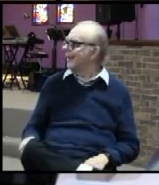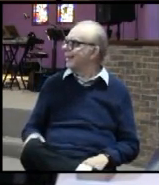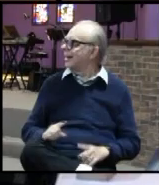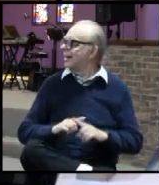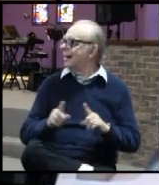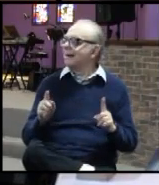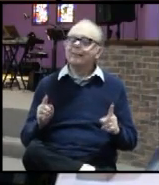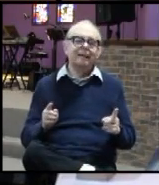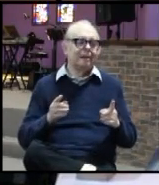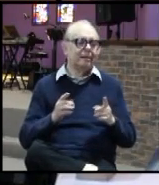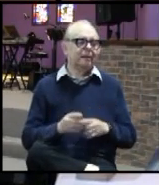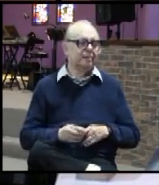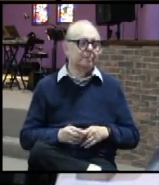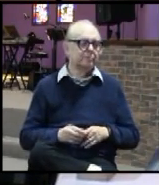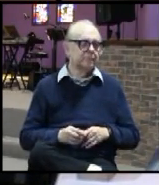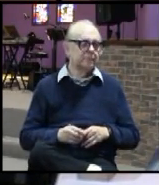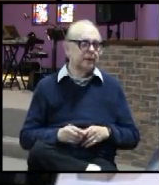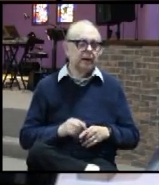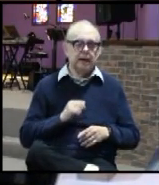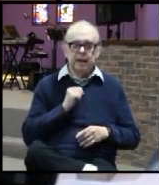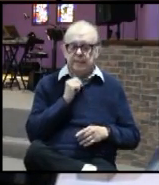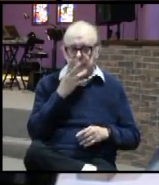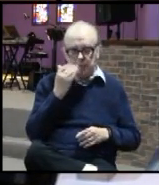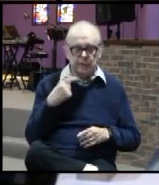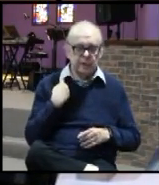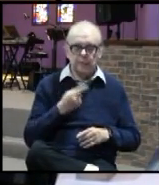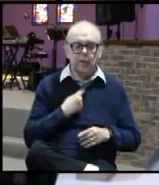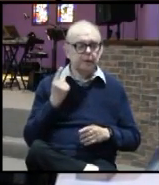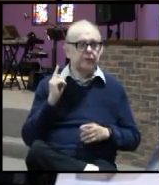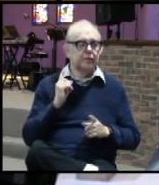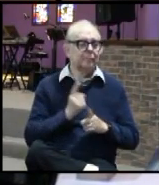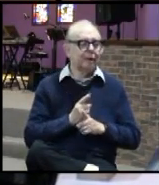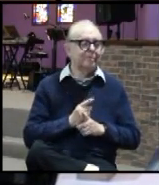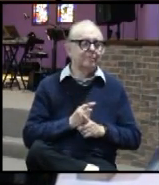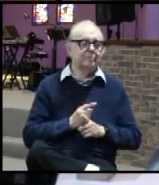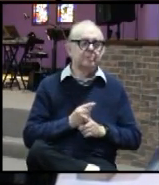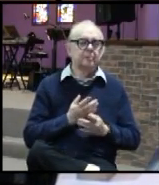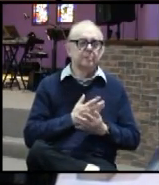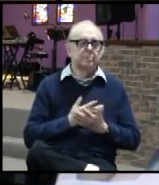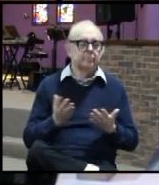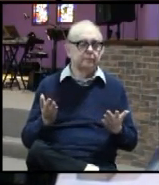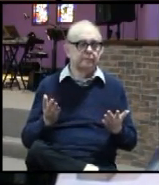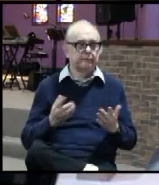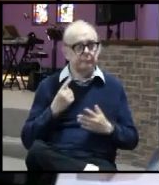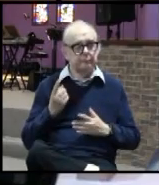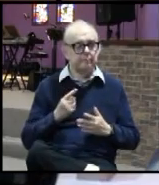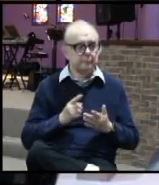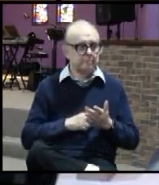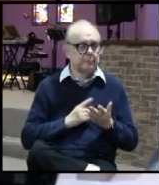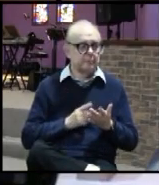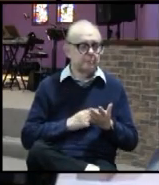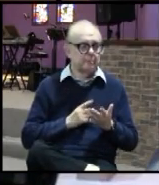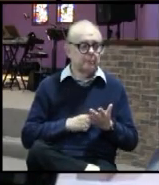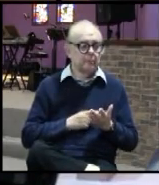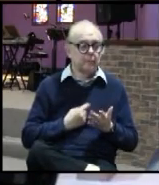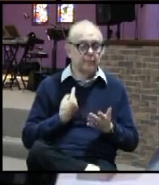But it's not because I'm always right. It's just that here's some things that I think sometimes we've been